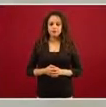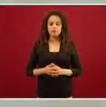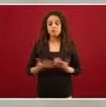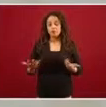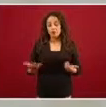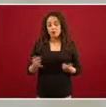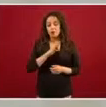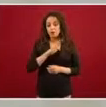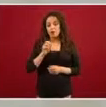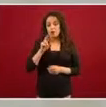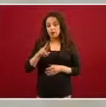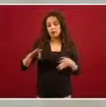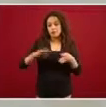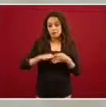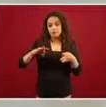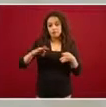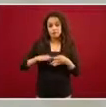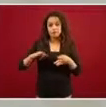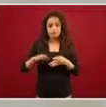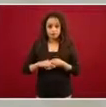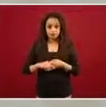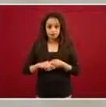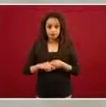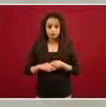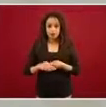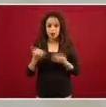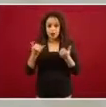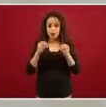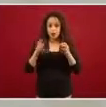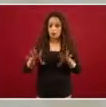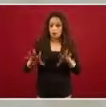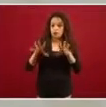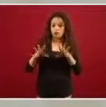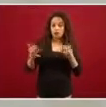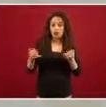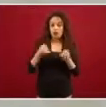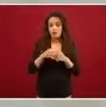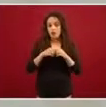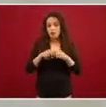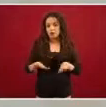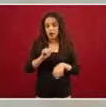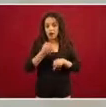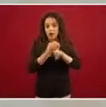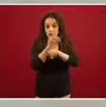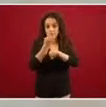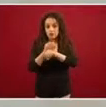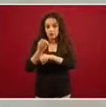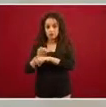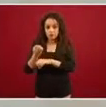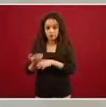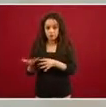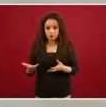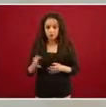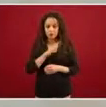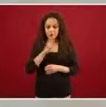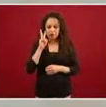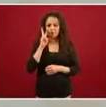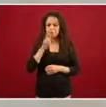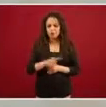fit. Sometimes maybe we think that maybe the state